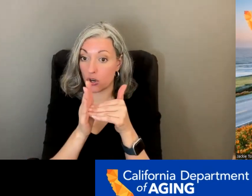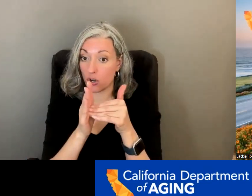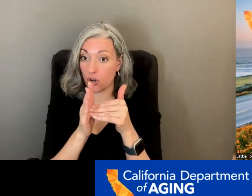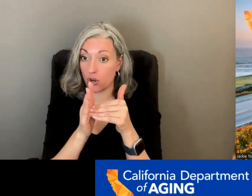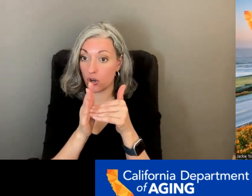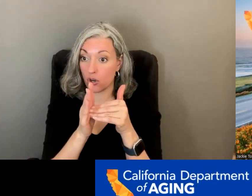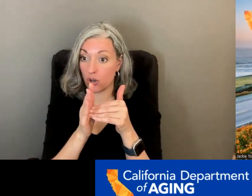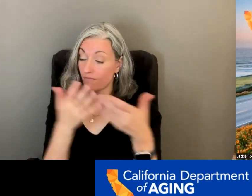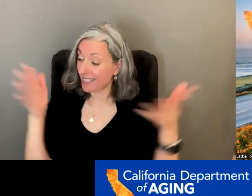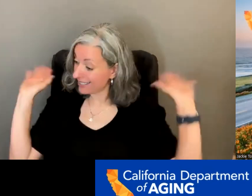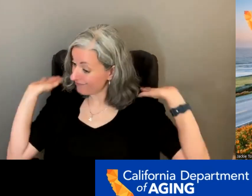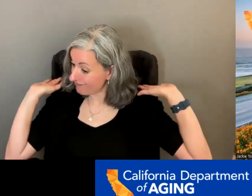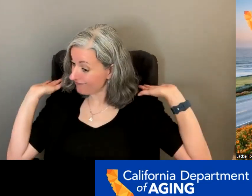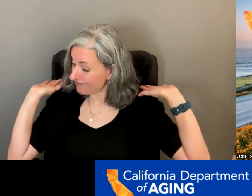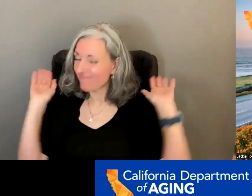That's it.